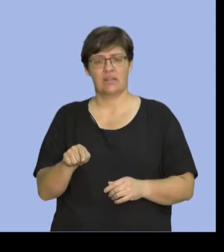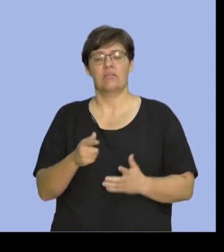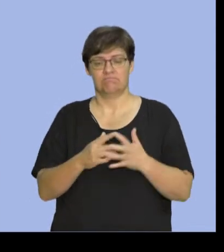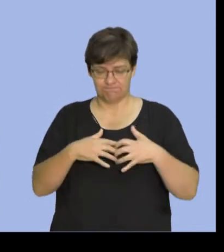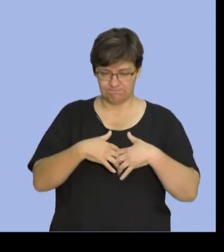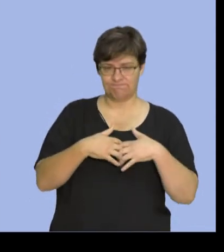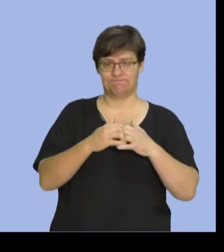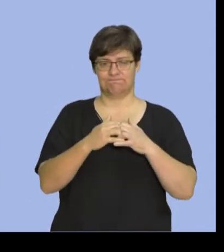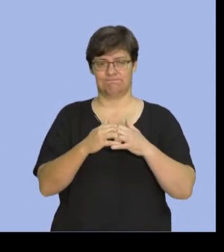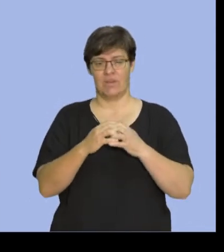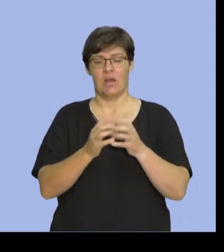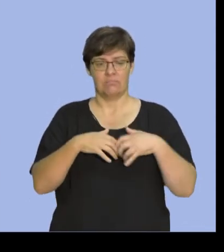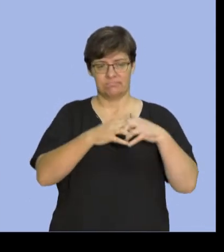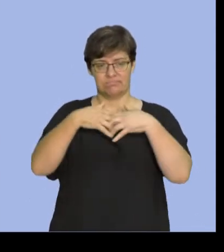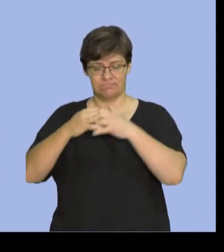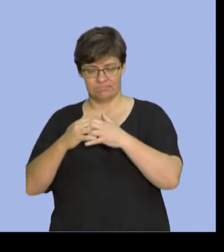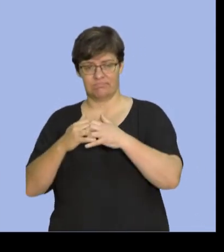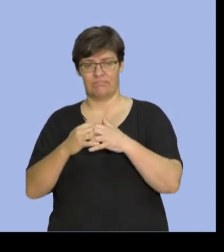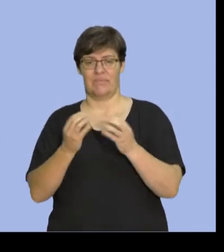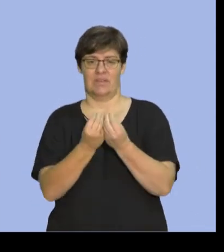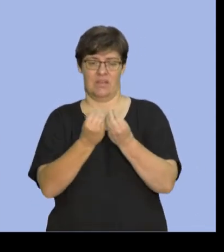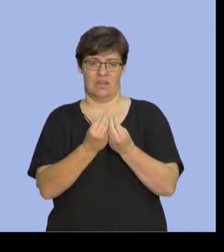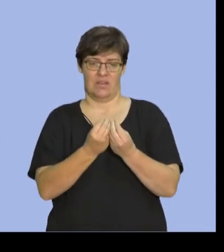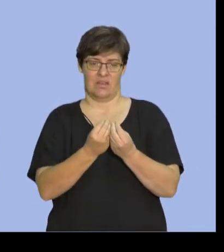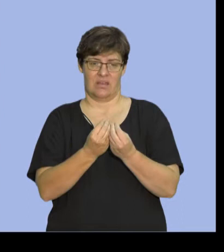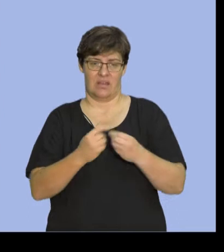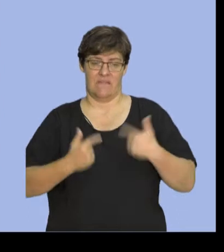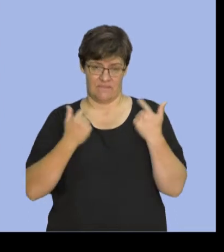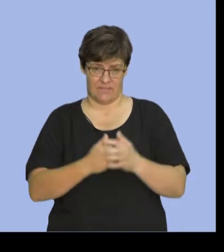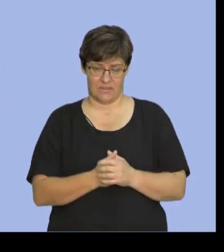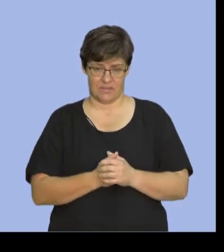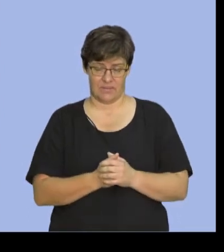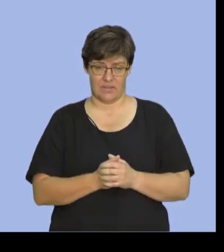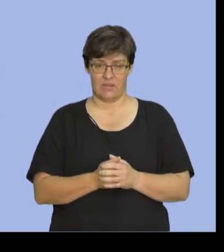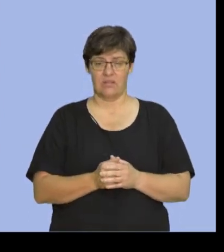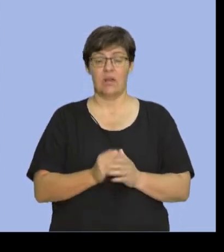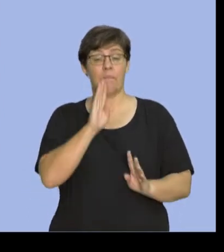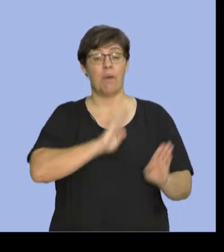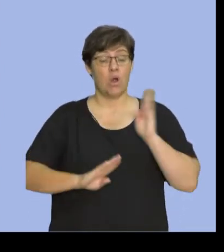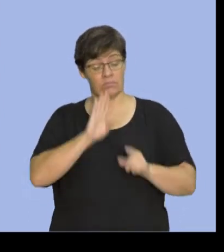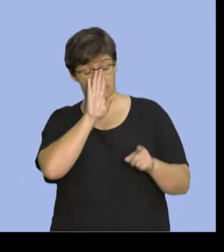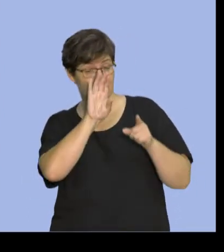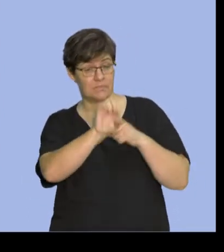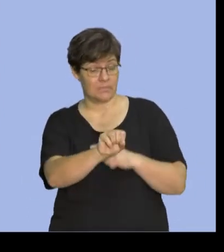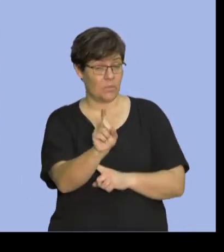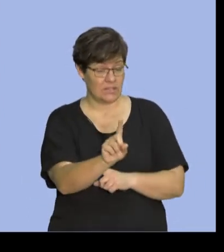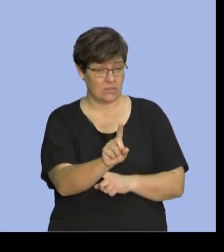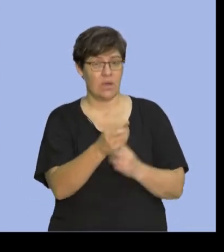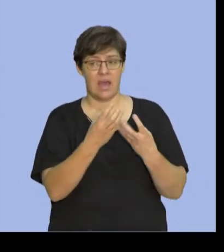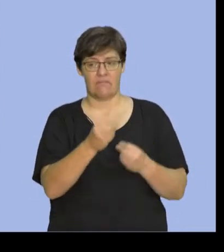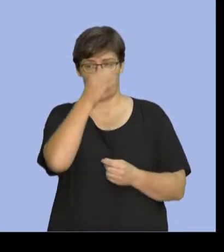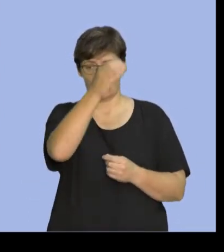constitute the makeup of organisms. It's important to recognize that in biology, we have the concept